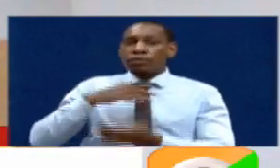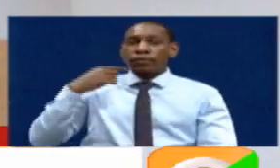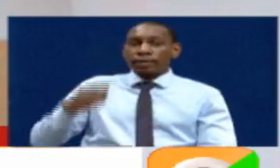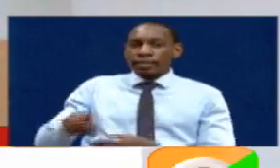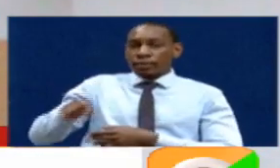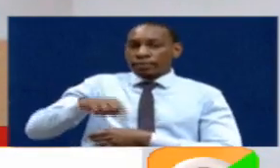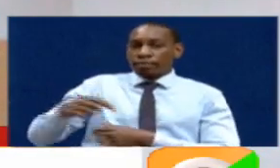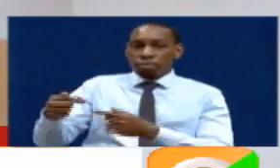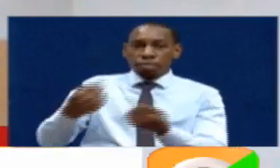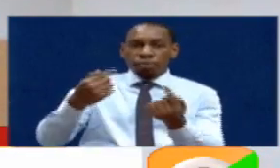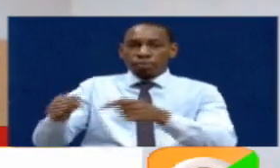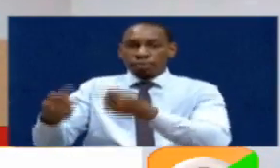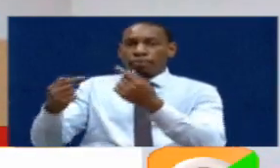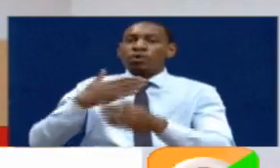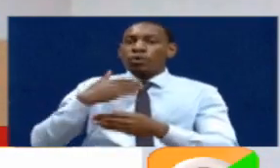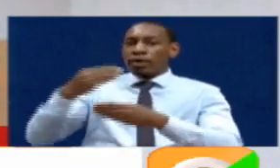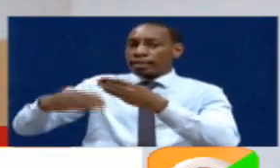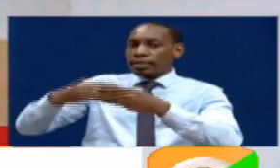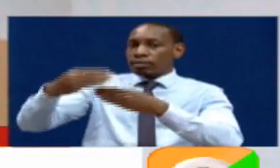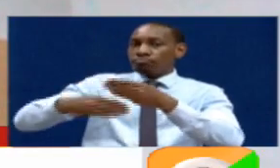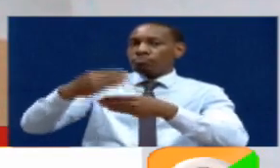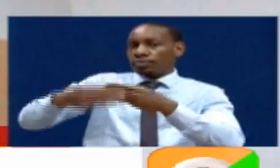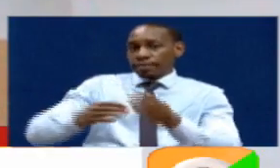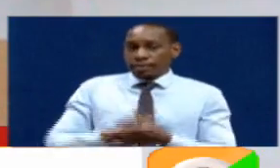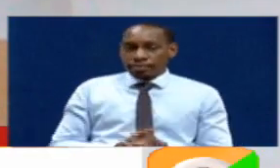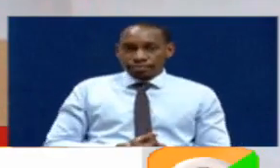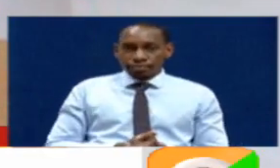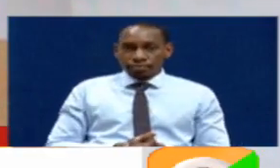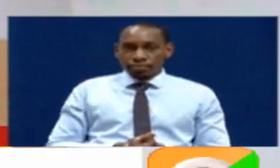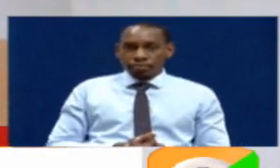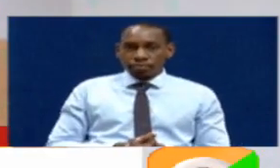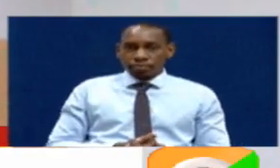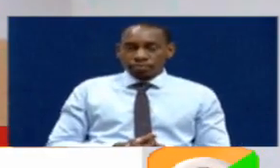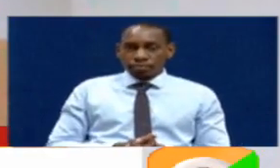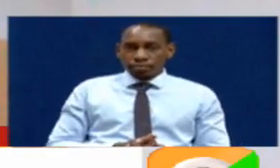we were fighting over toilet paper. So.